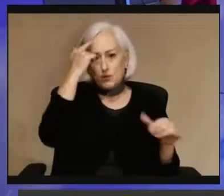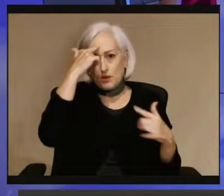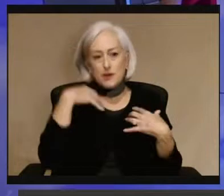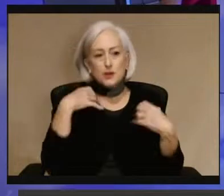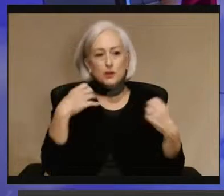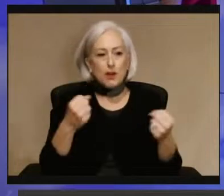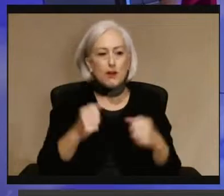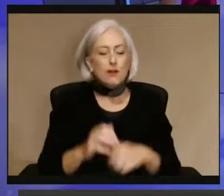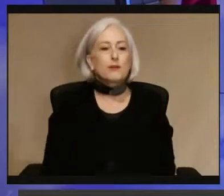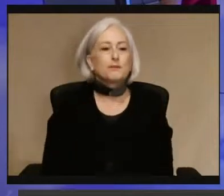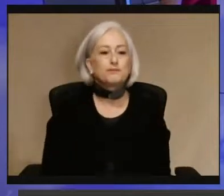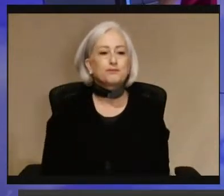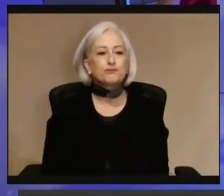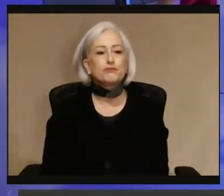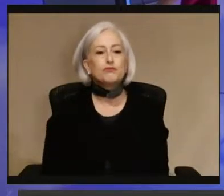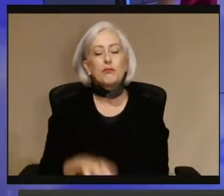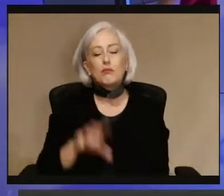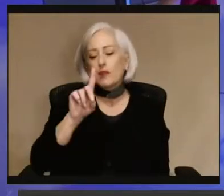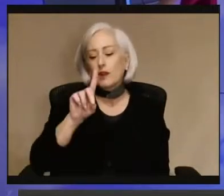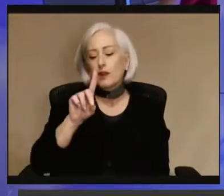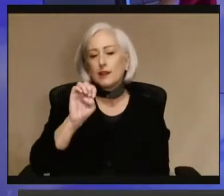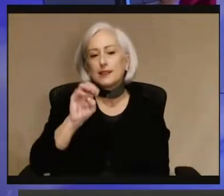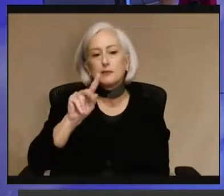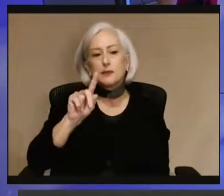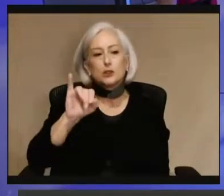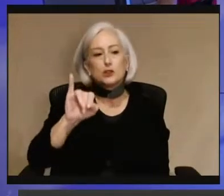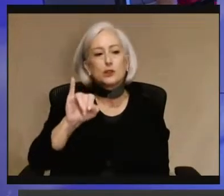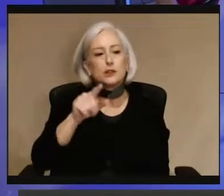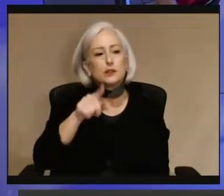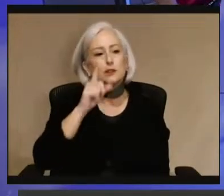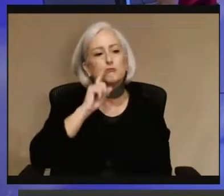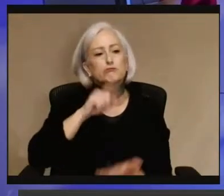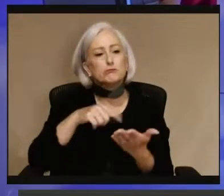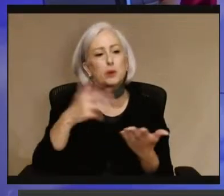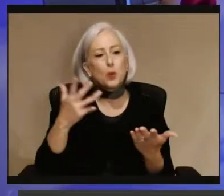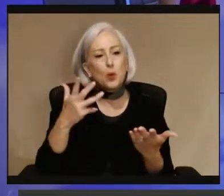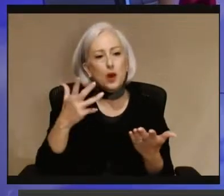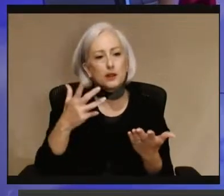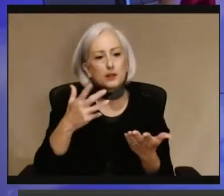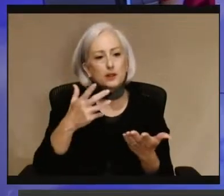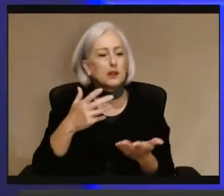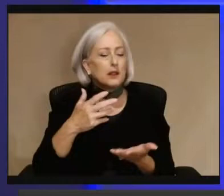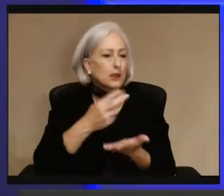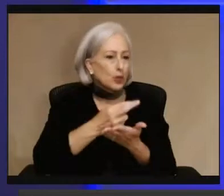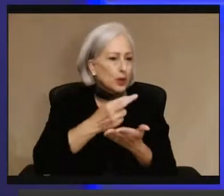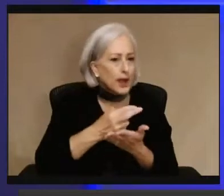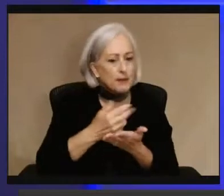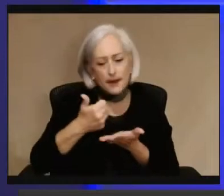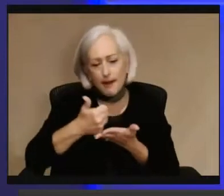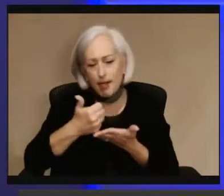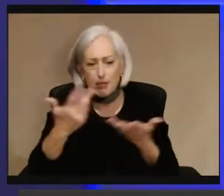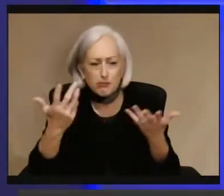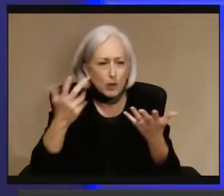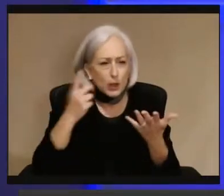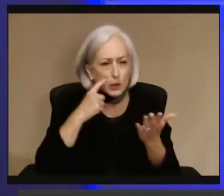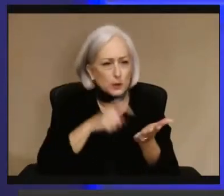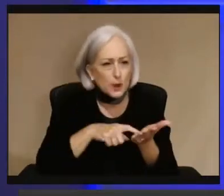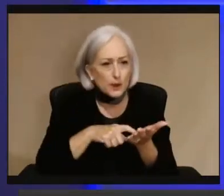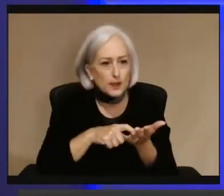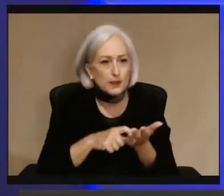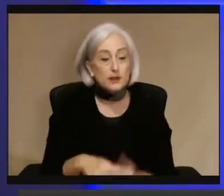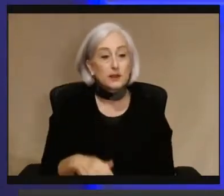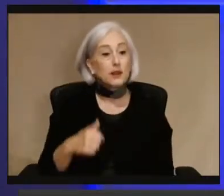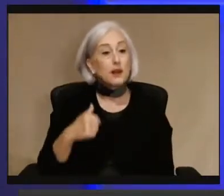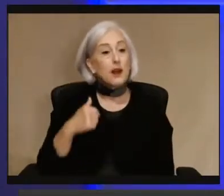COVID personally? What kind of experiences were you having with people you were trying to help? Well, what I've discovered is